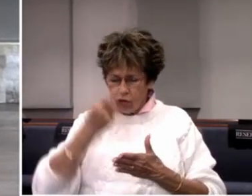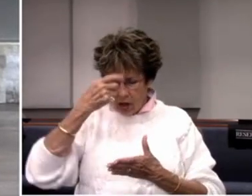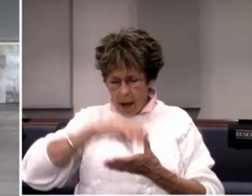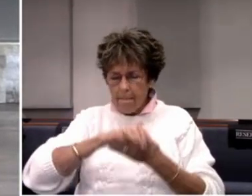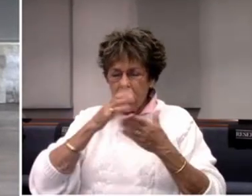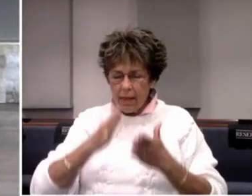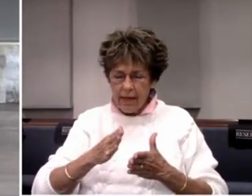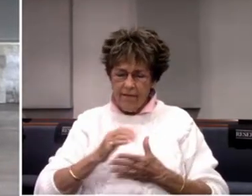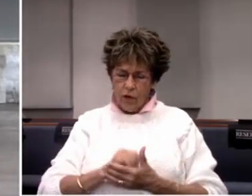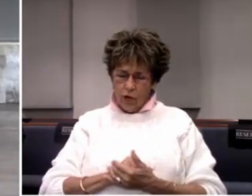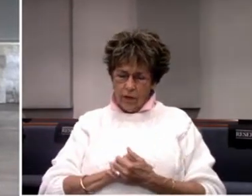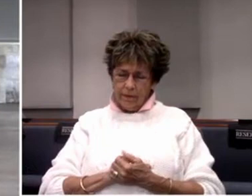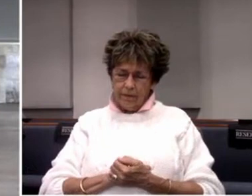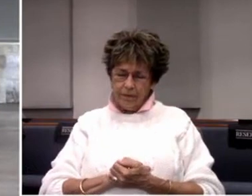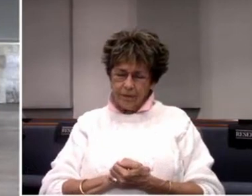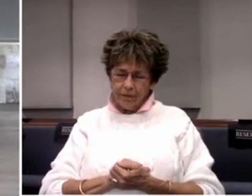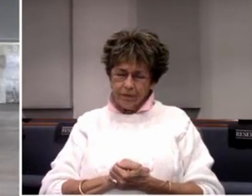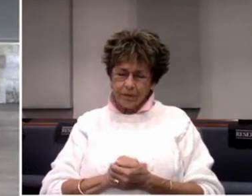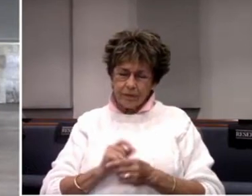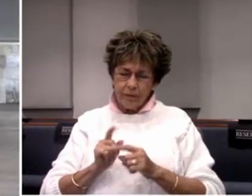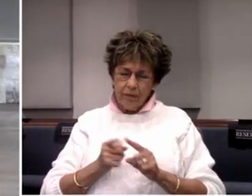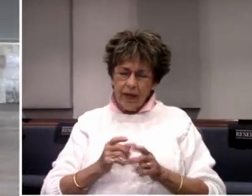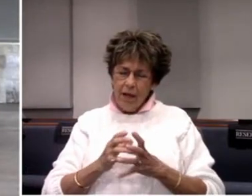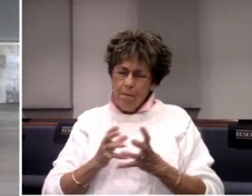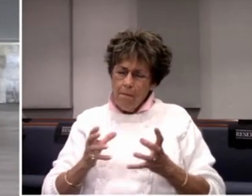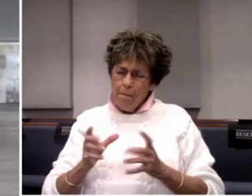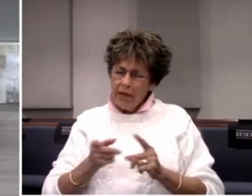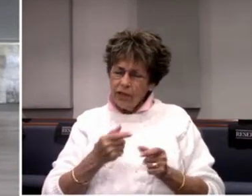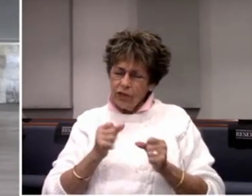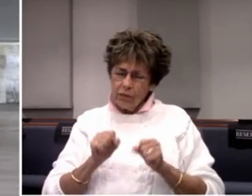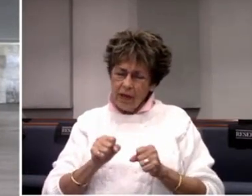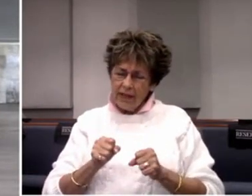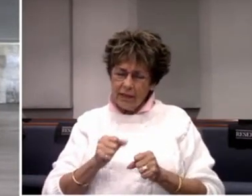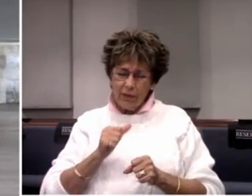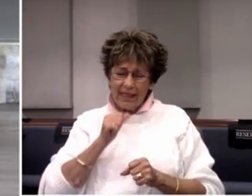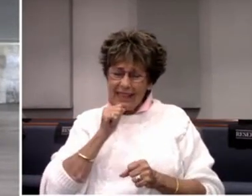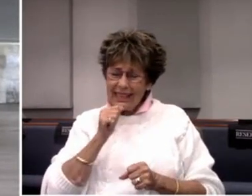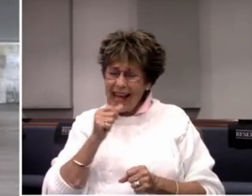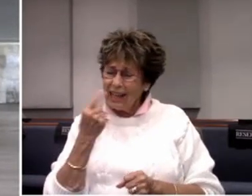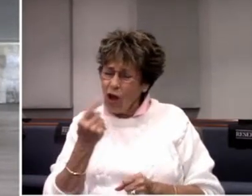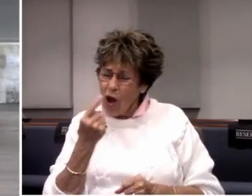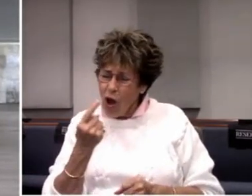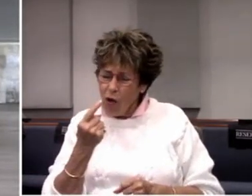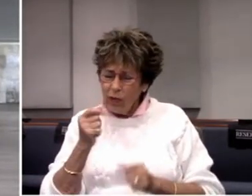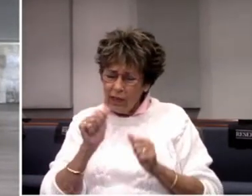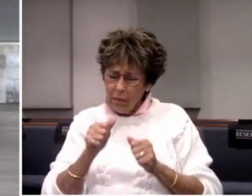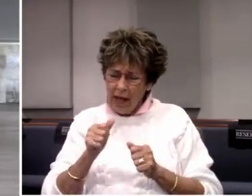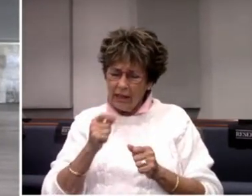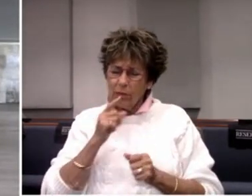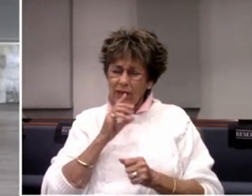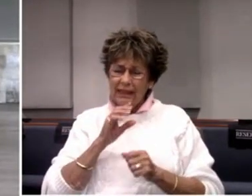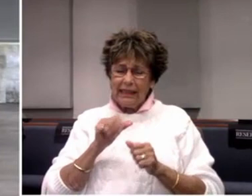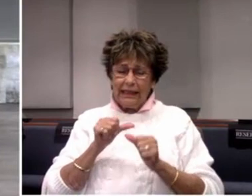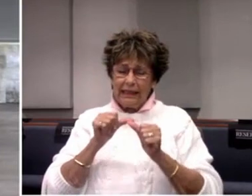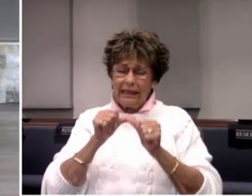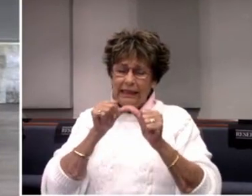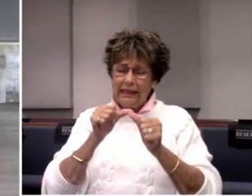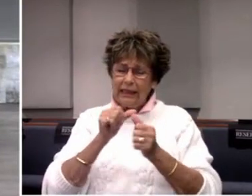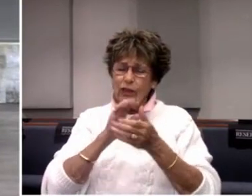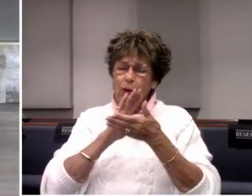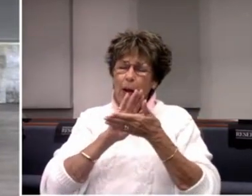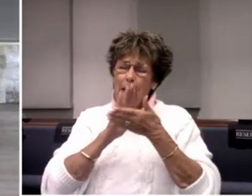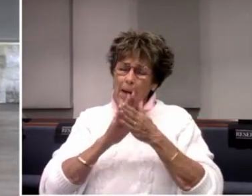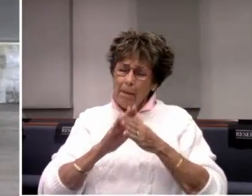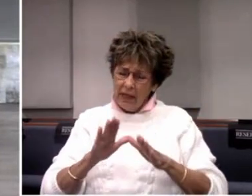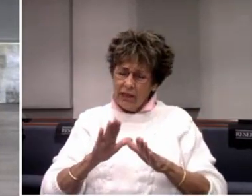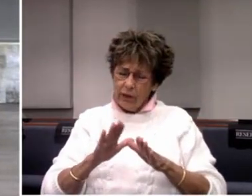And then as much as possible, it's not always possible to be peaceful with everybody. It's not always possible. But where